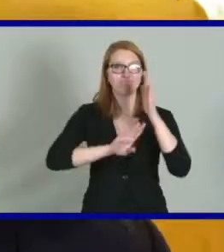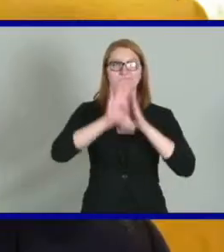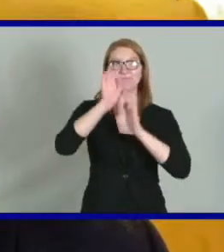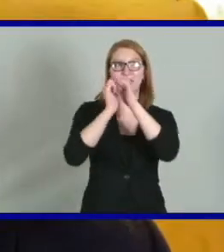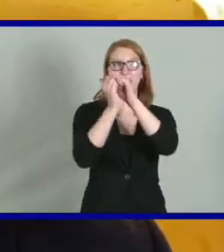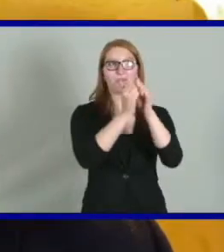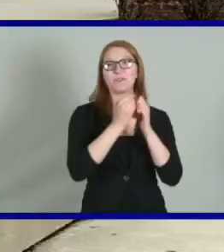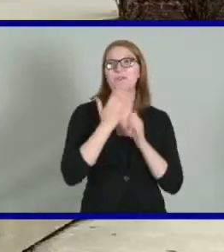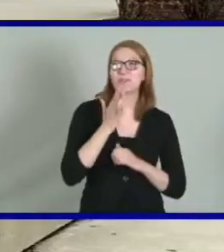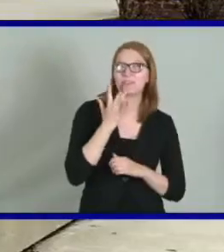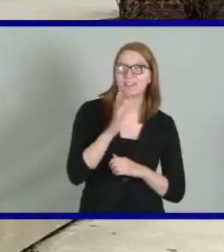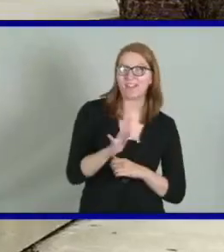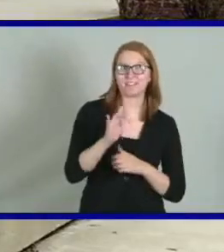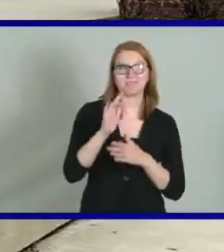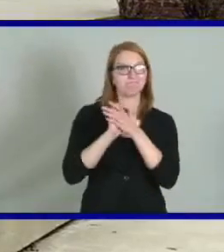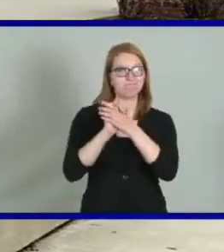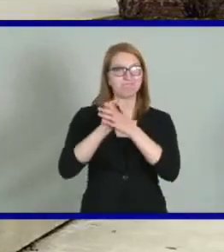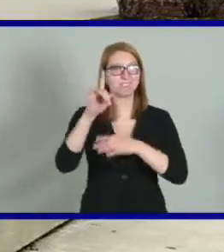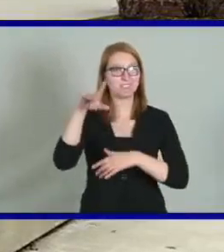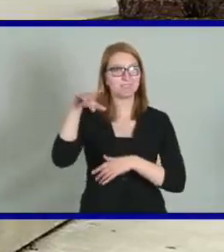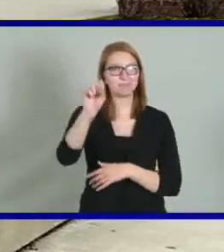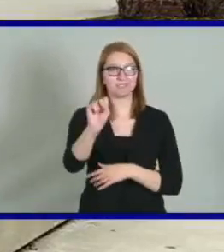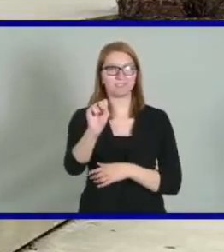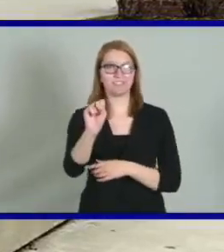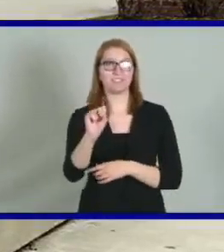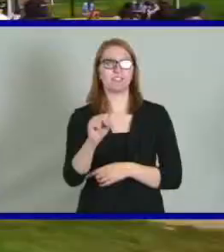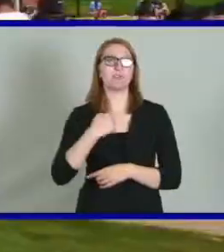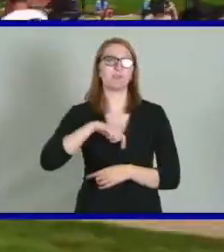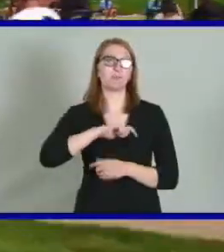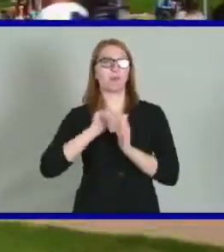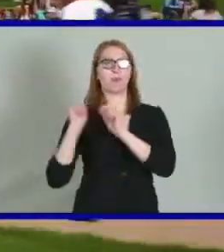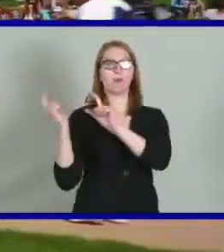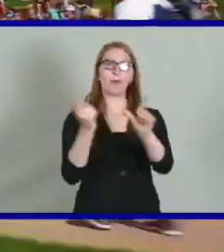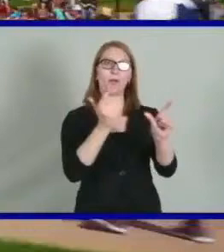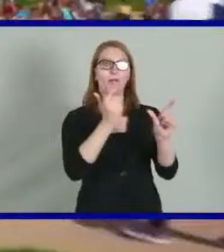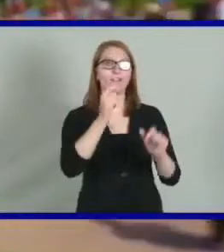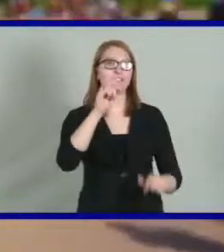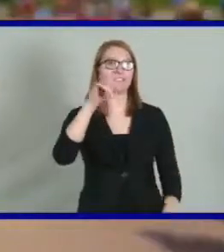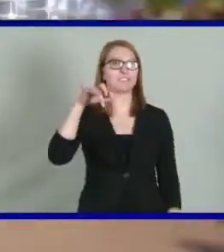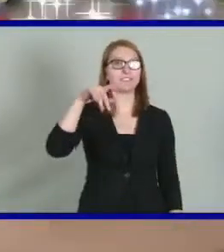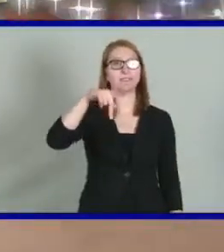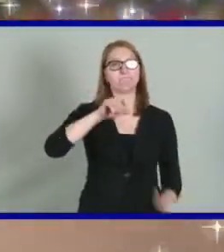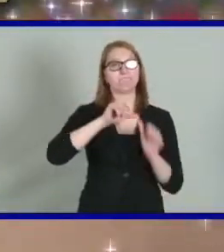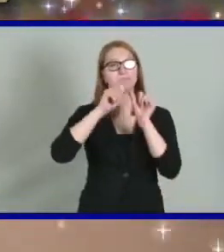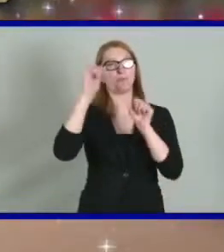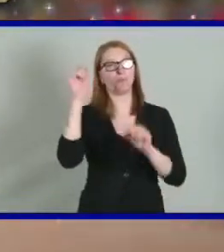Zips. Go Zips. We are all forever a Zip.